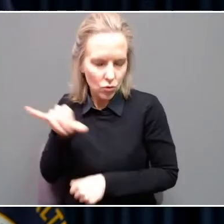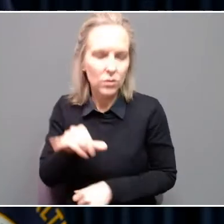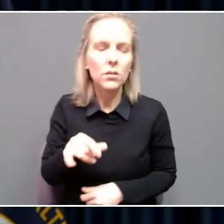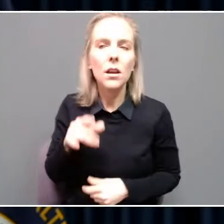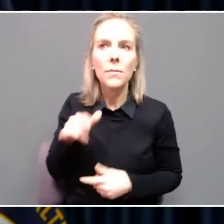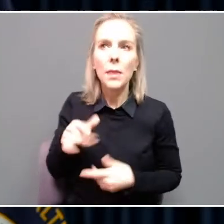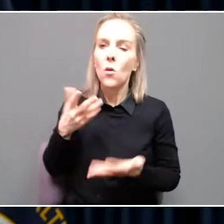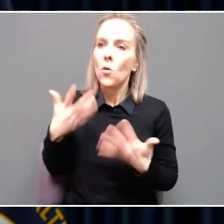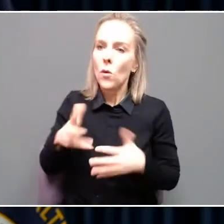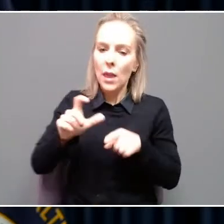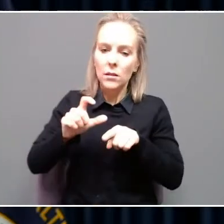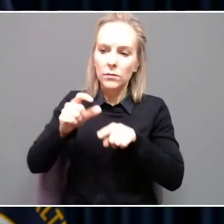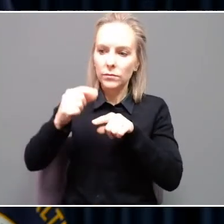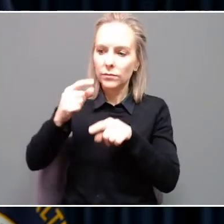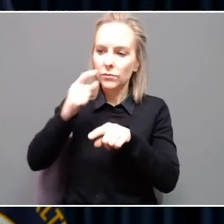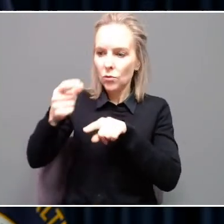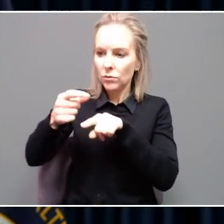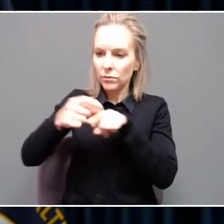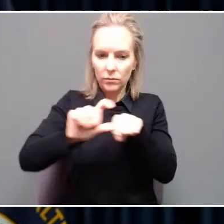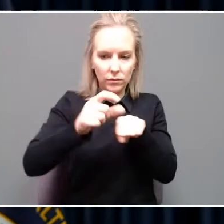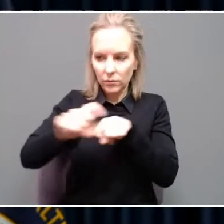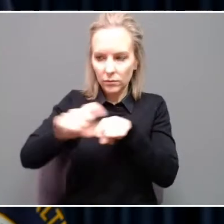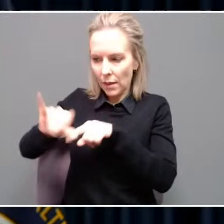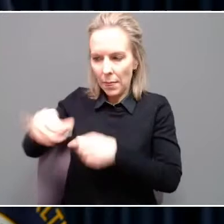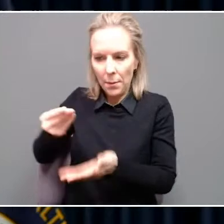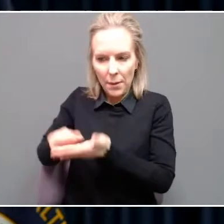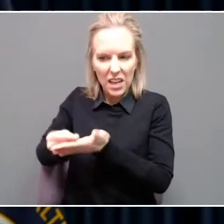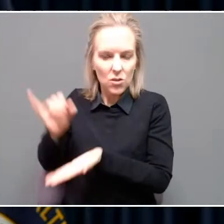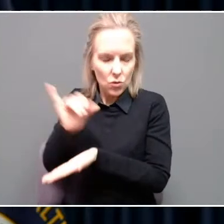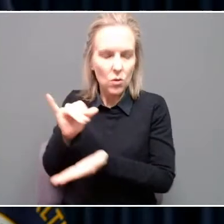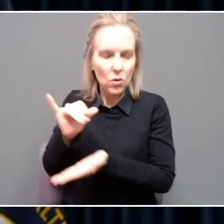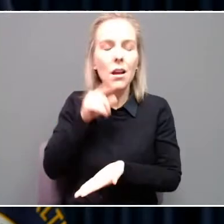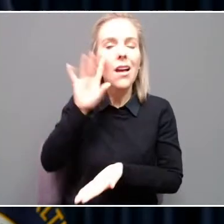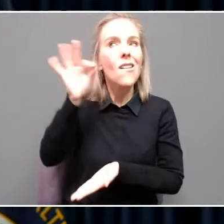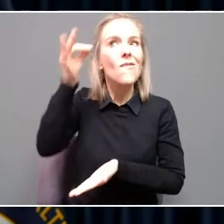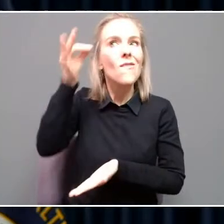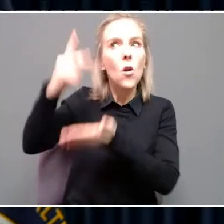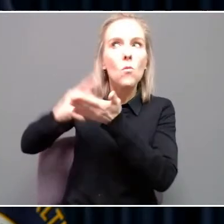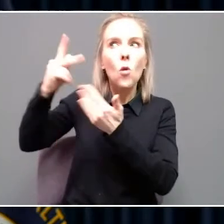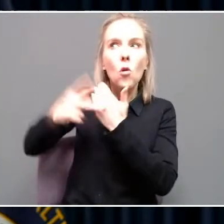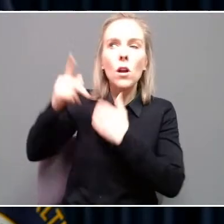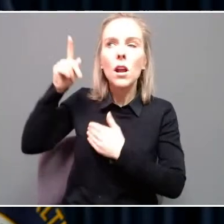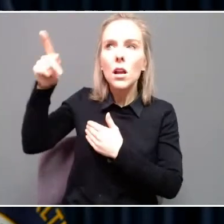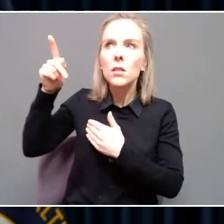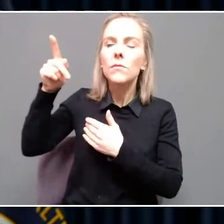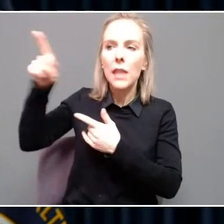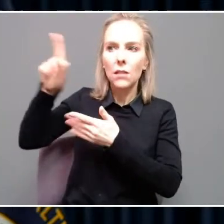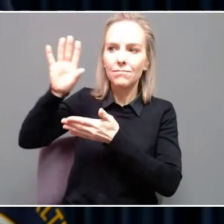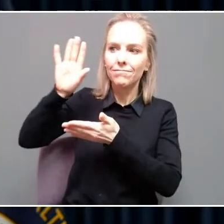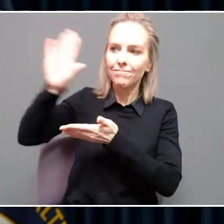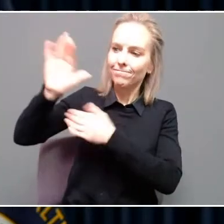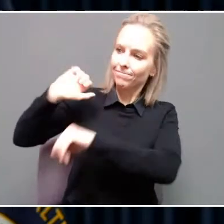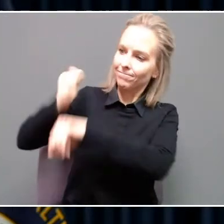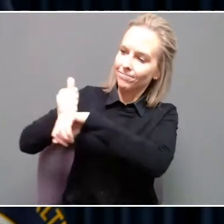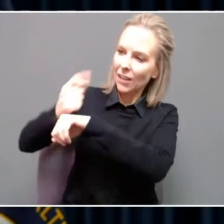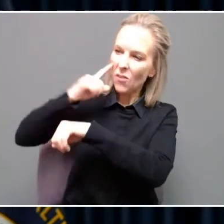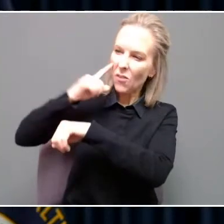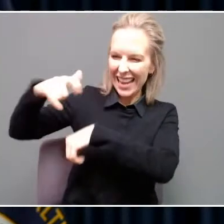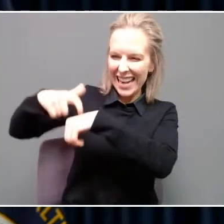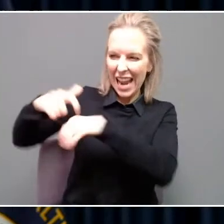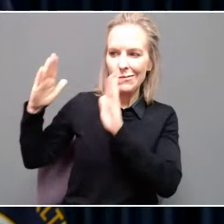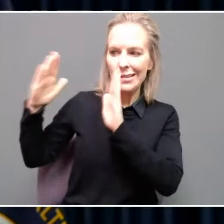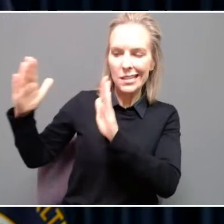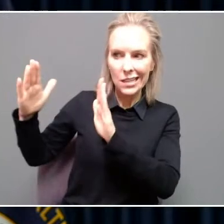out there. But like a federal program that's designed for a specific period of time, at some point the dollars do run